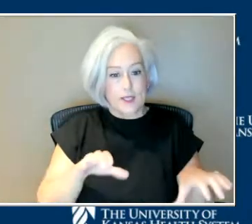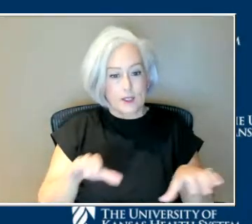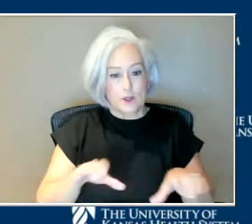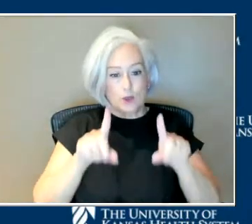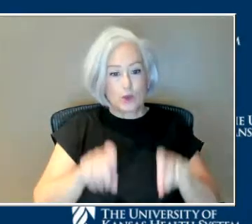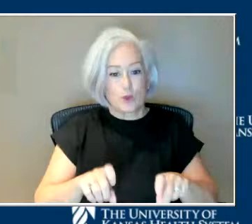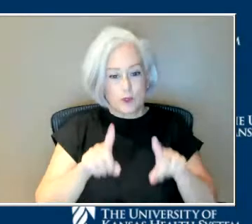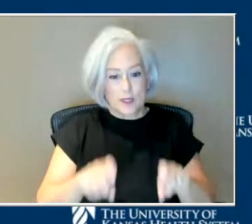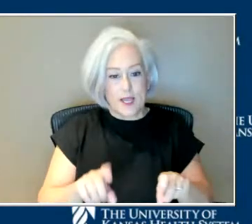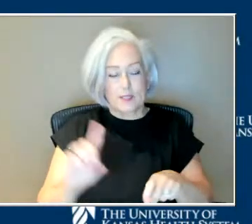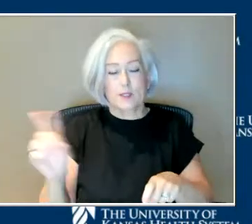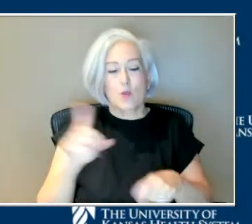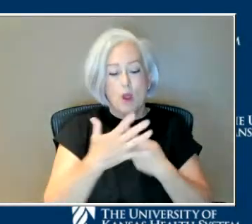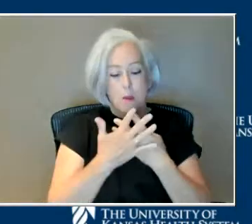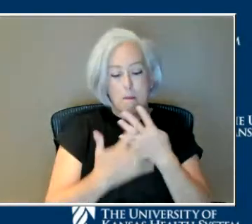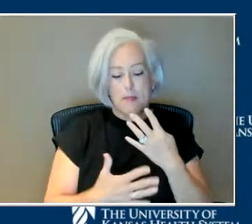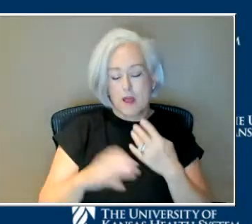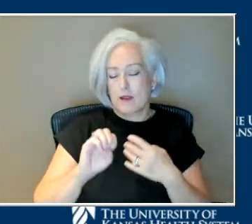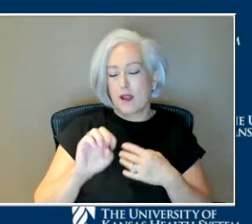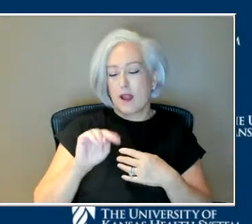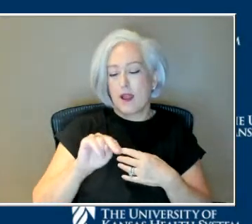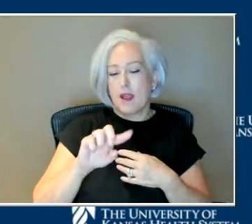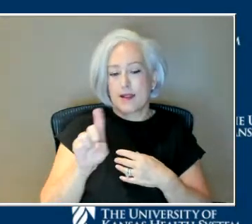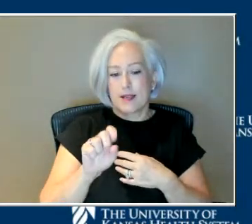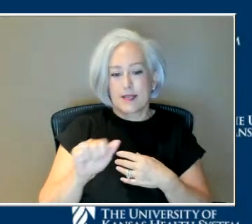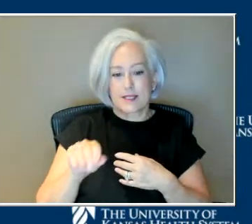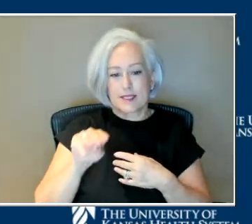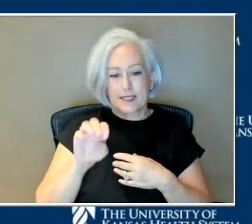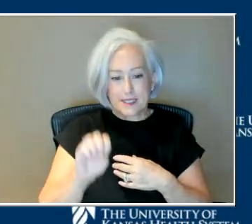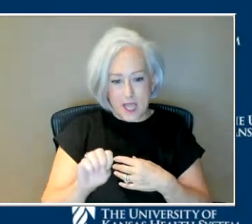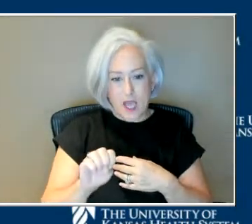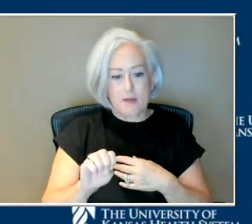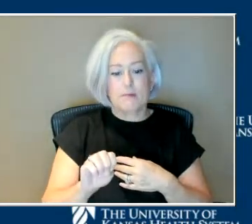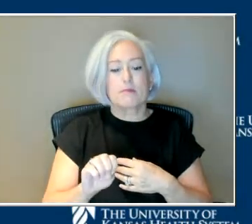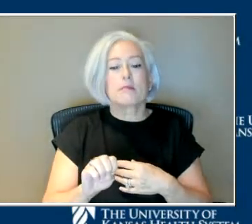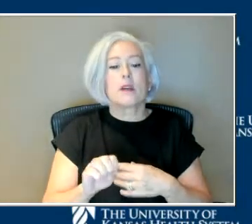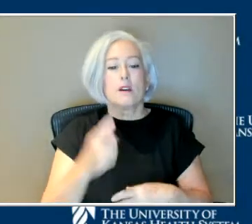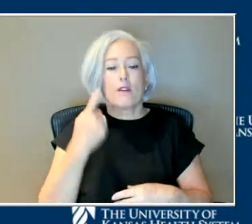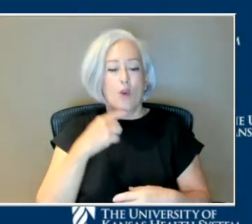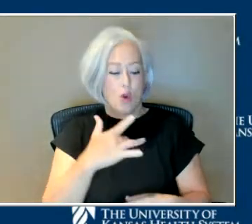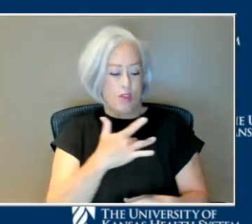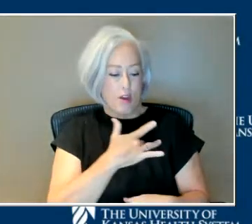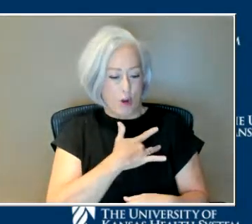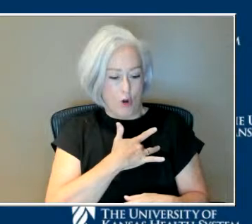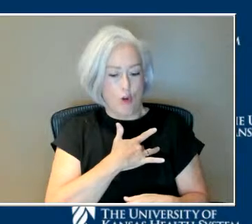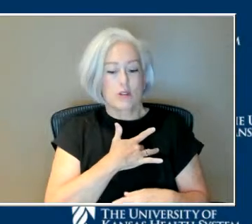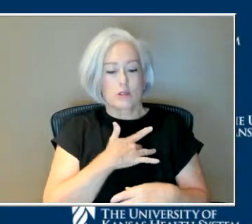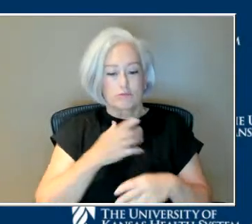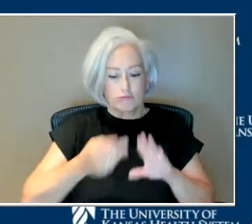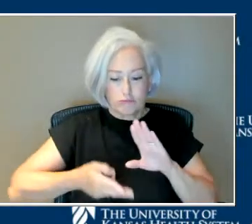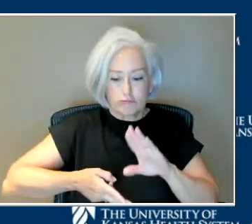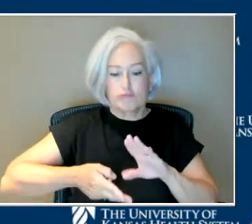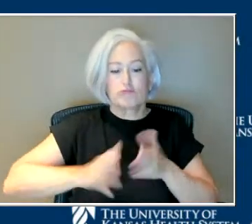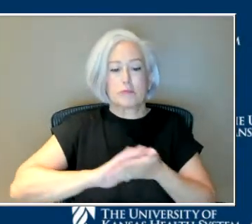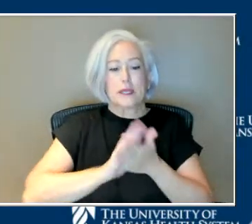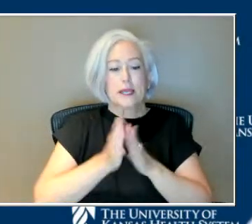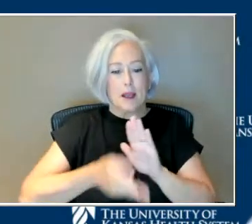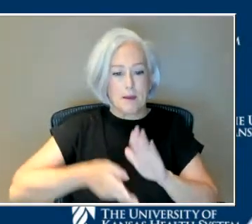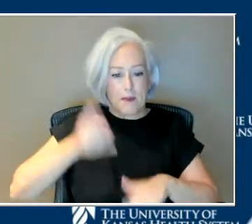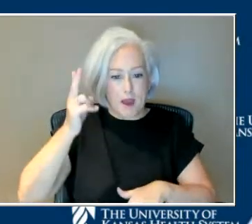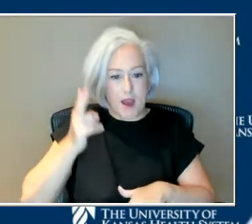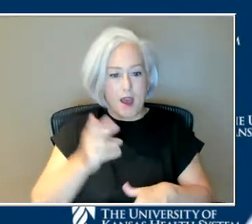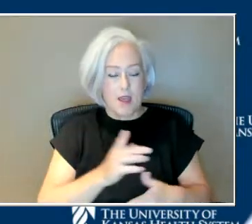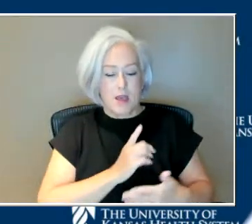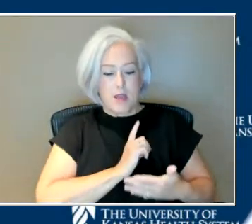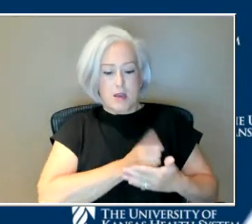heart become elevated, and you can see changes in blood pressure, heart rates, symptoms of palpitations.